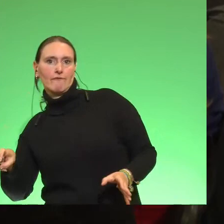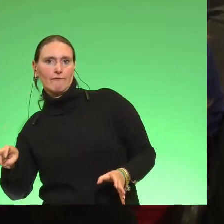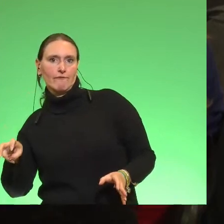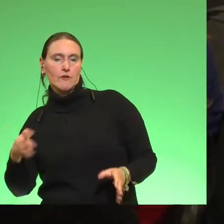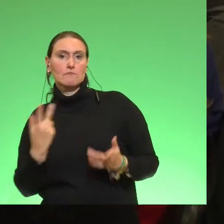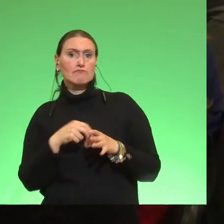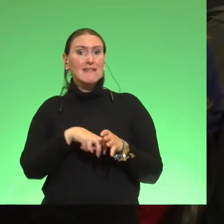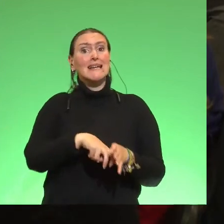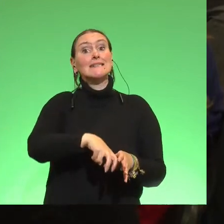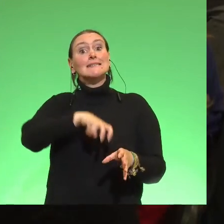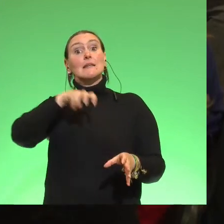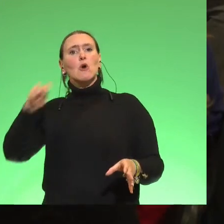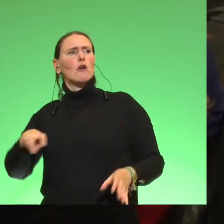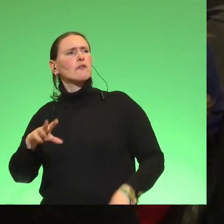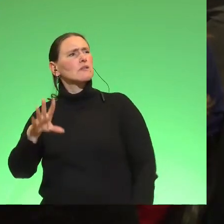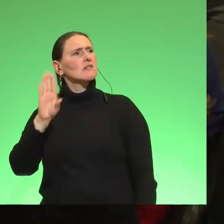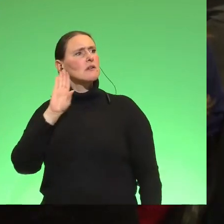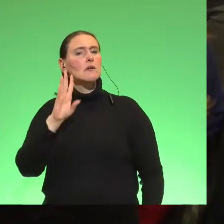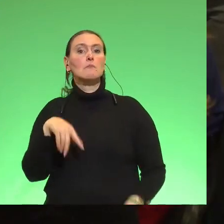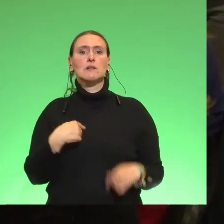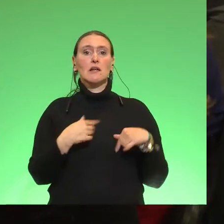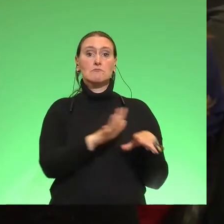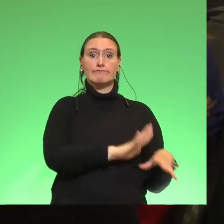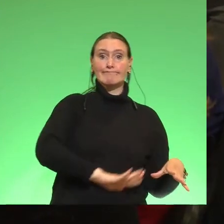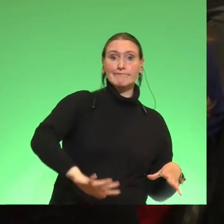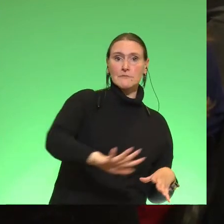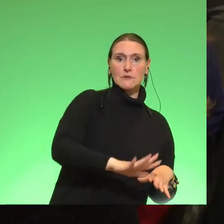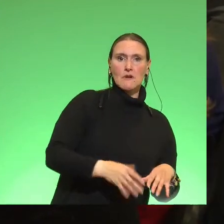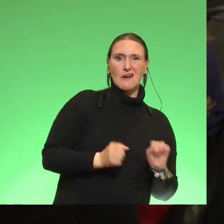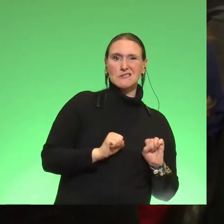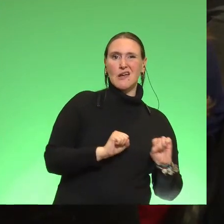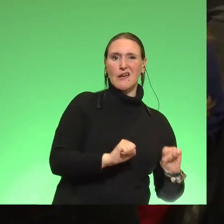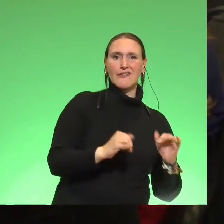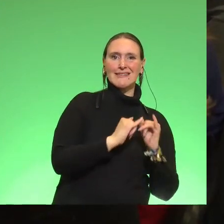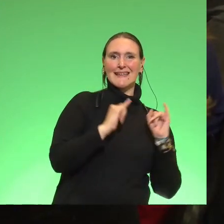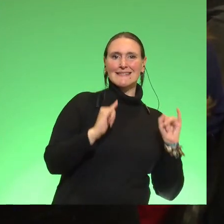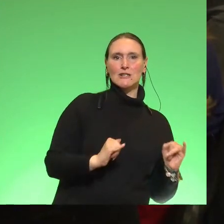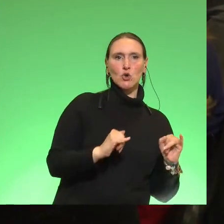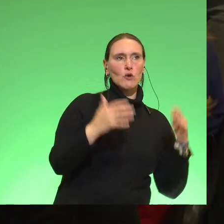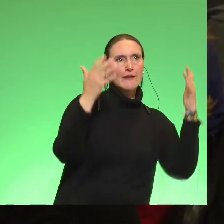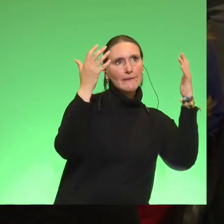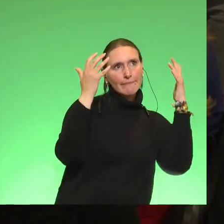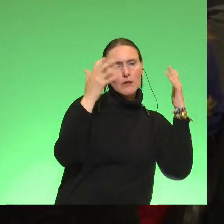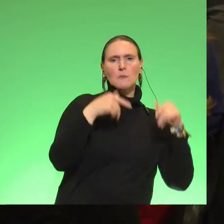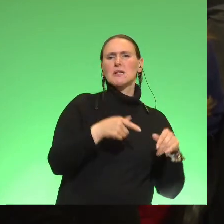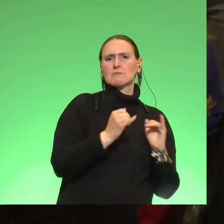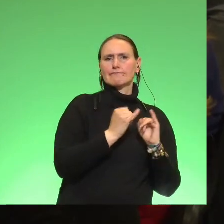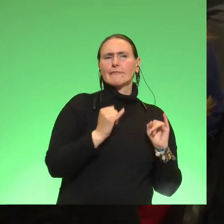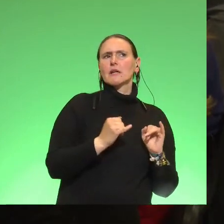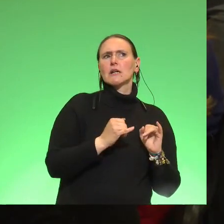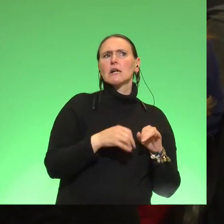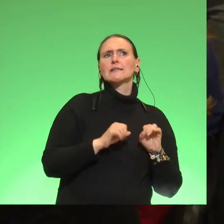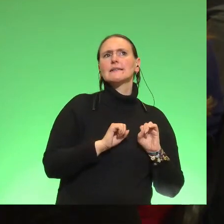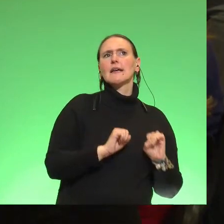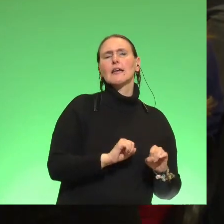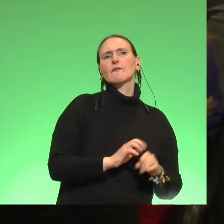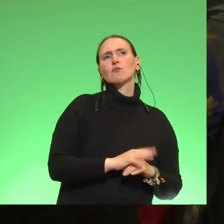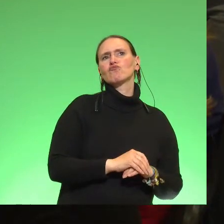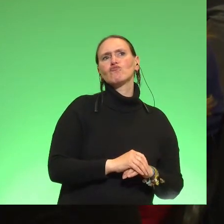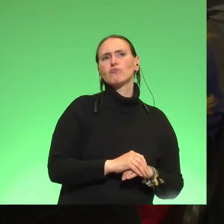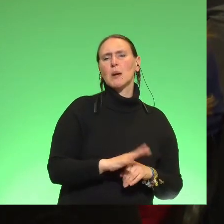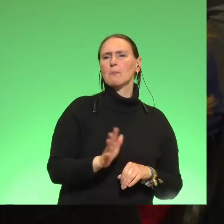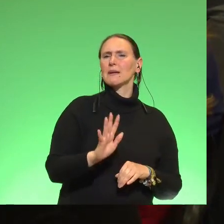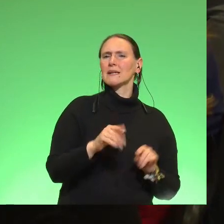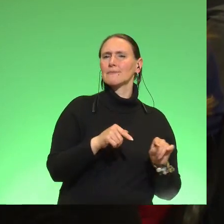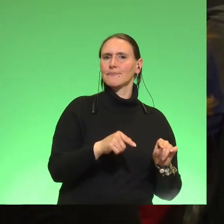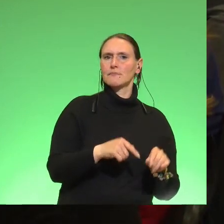it sounds weird, the safe space of the institutes, which is not a safe space, but to have the